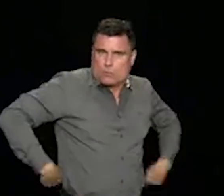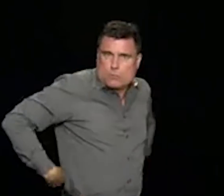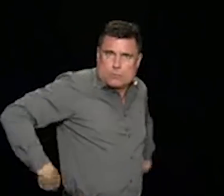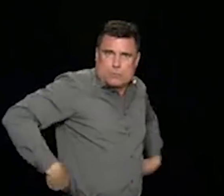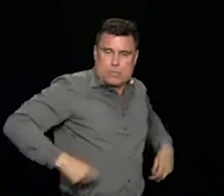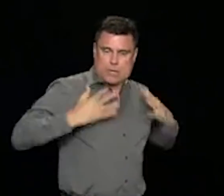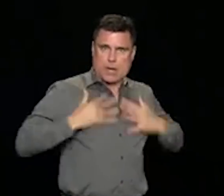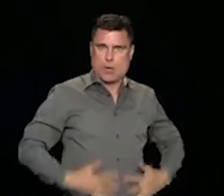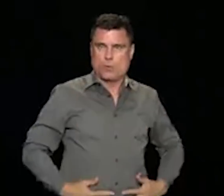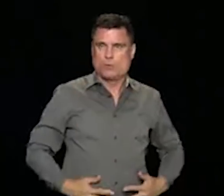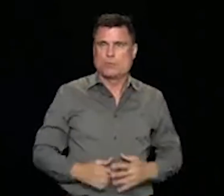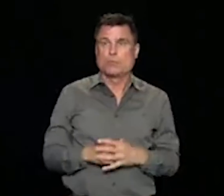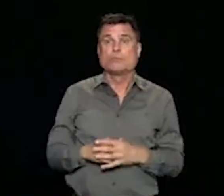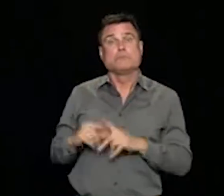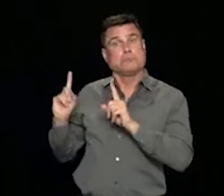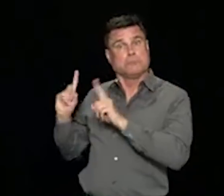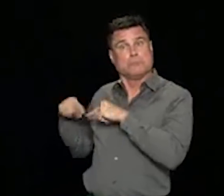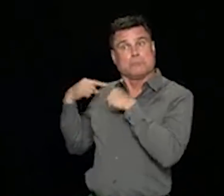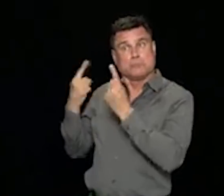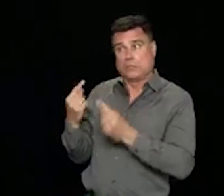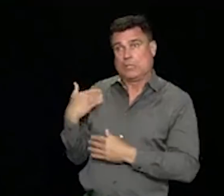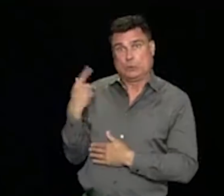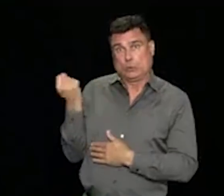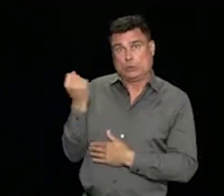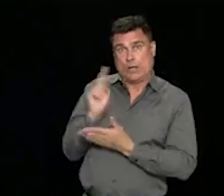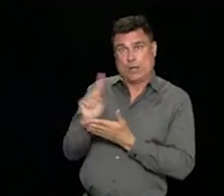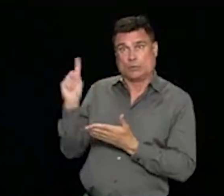we've received since last Tuesday